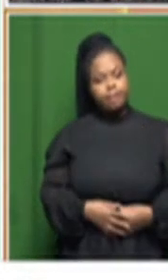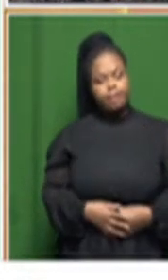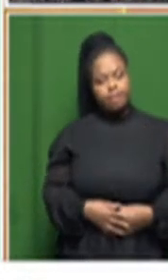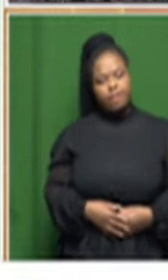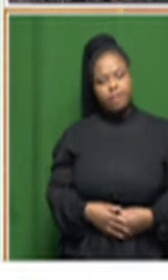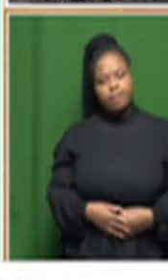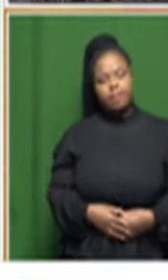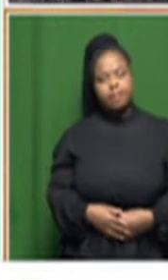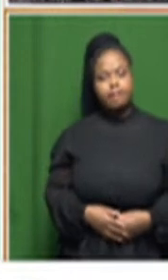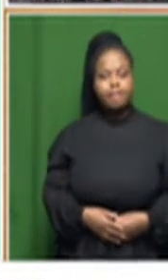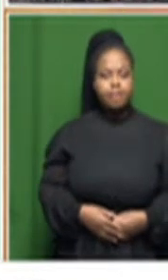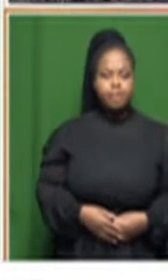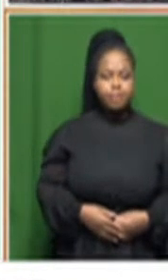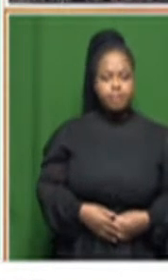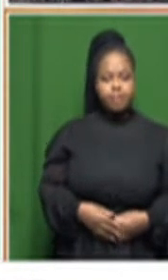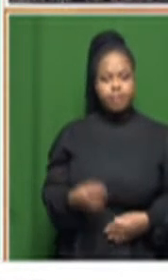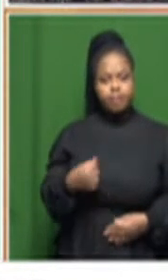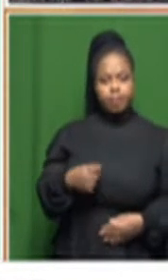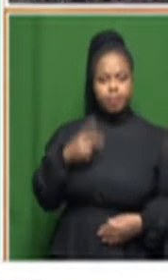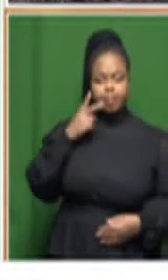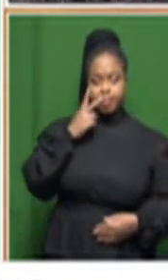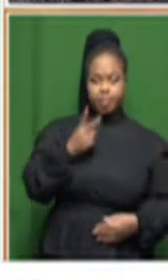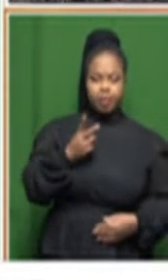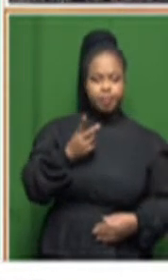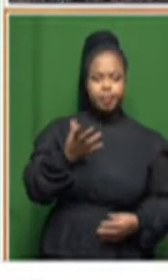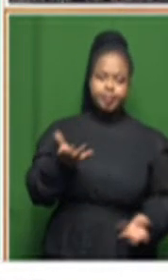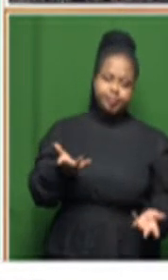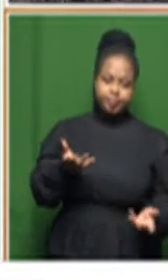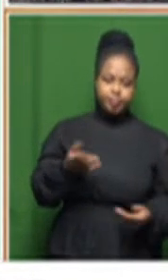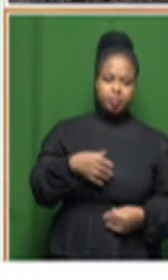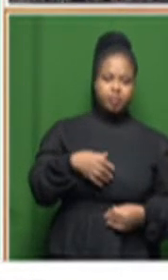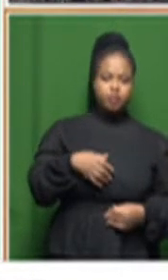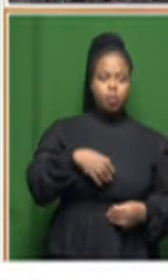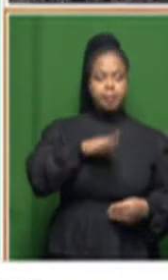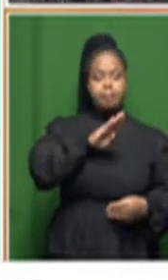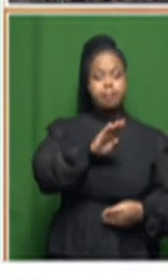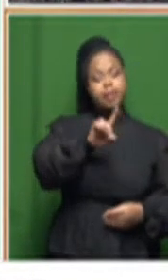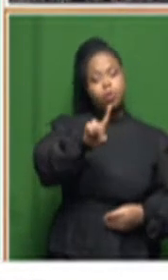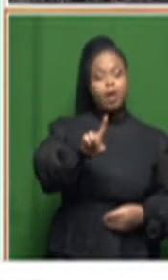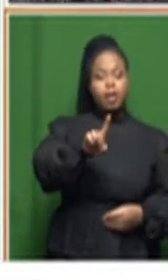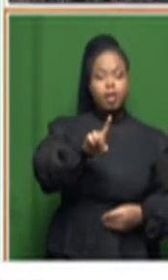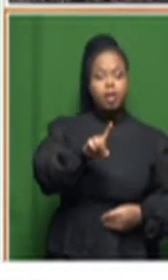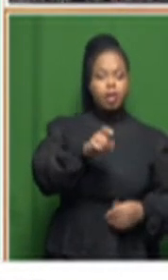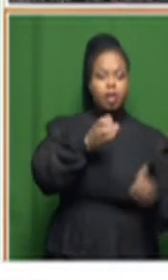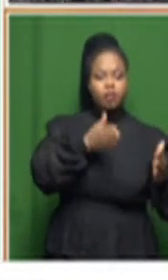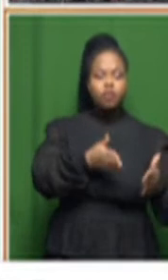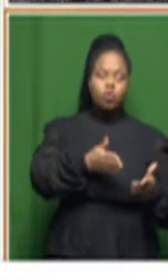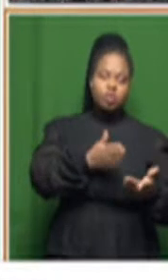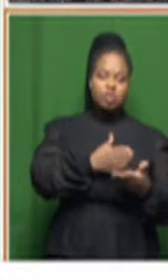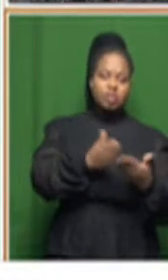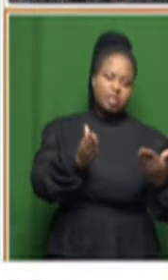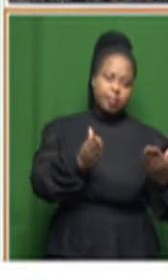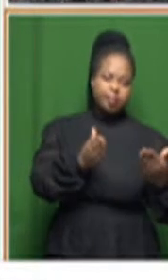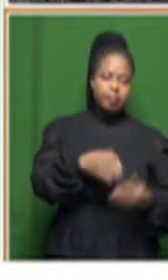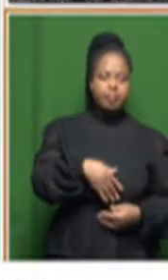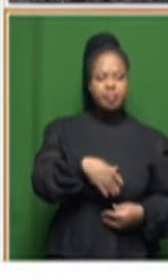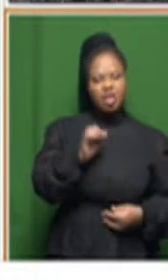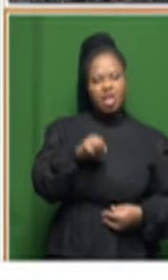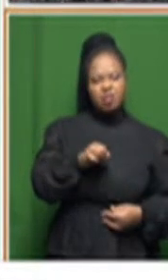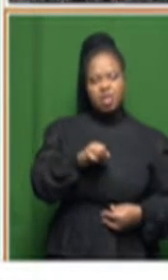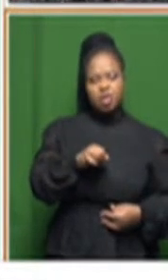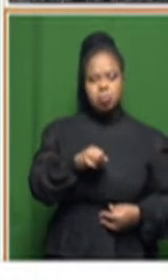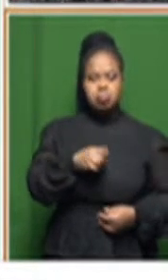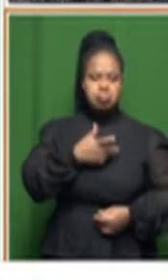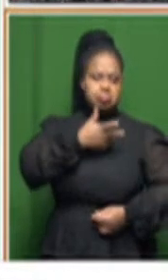cases. So here you would find, for example, your adverse events of special interest, where there is a temporal